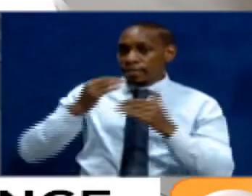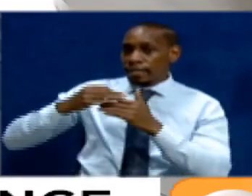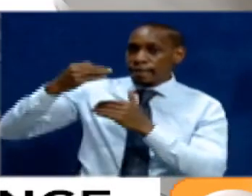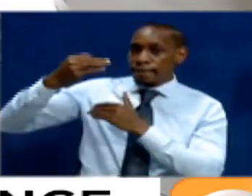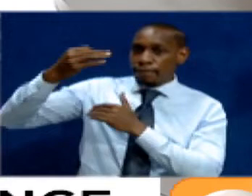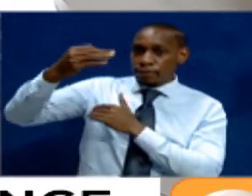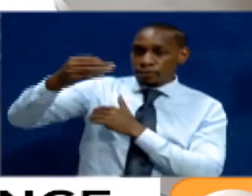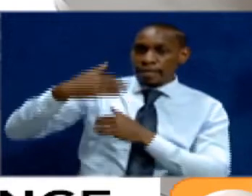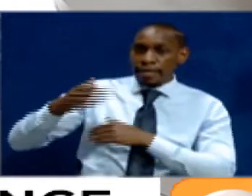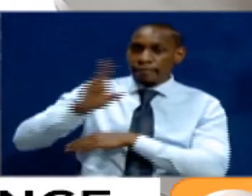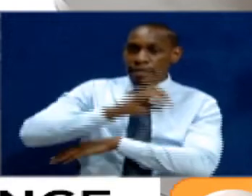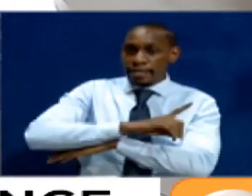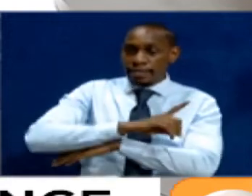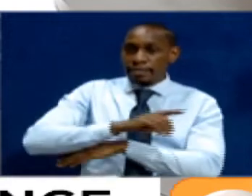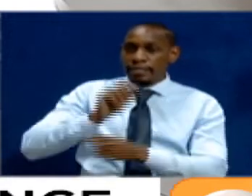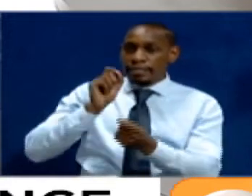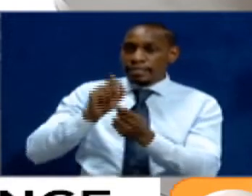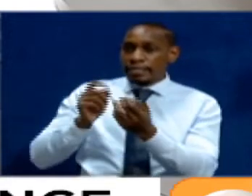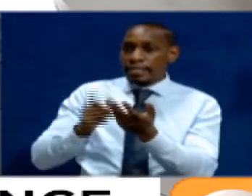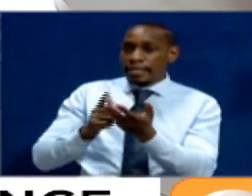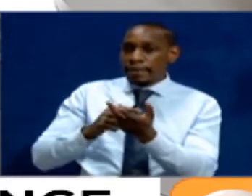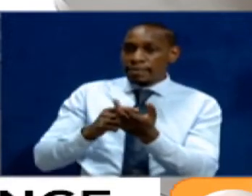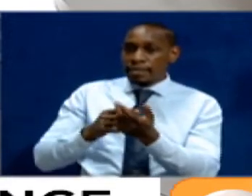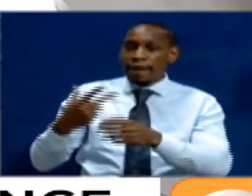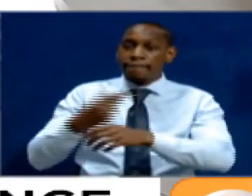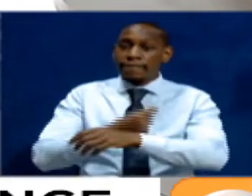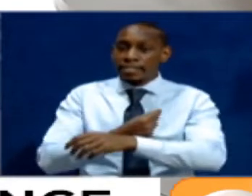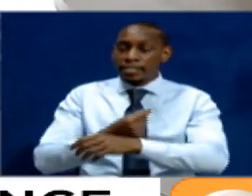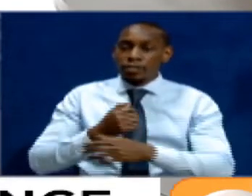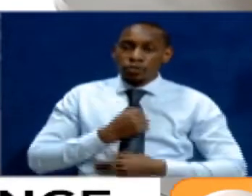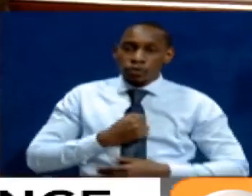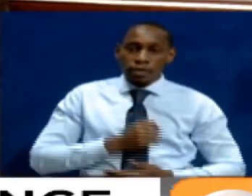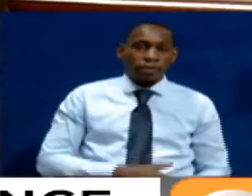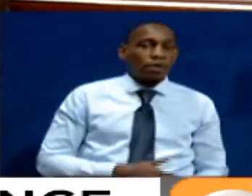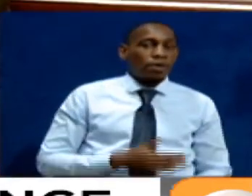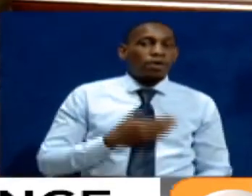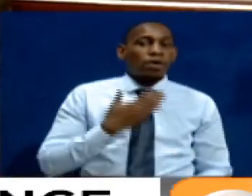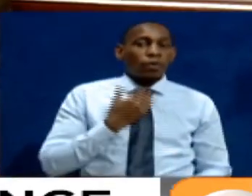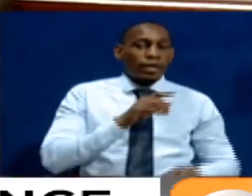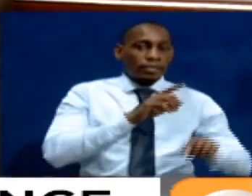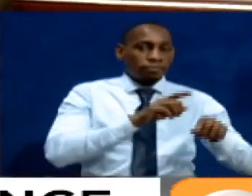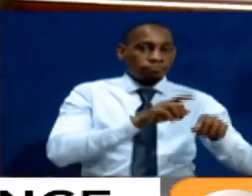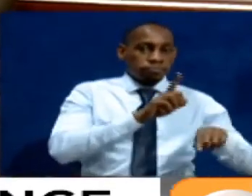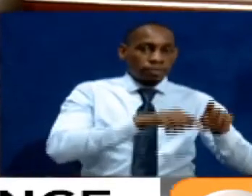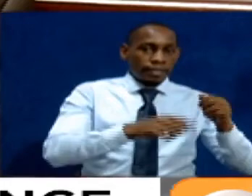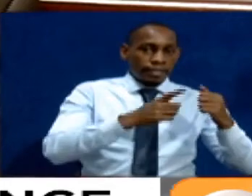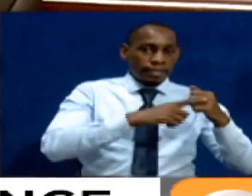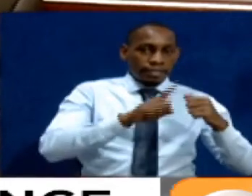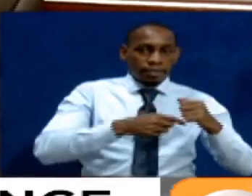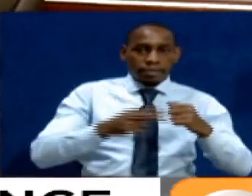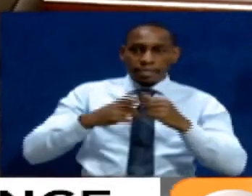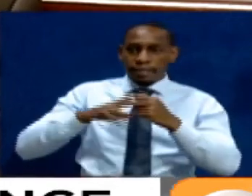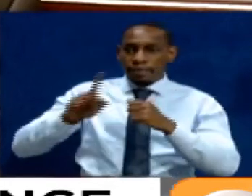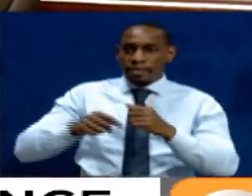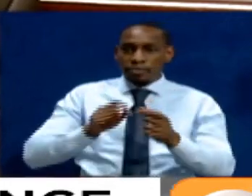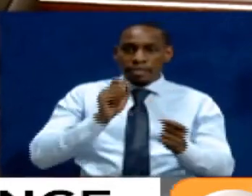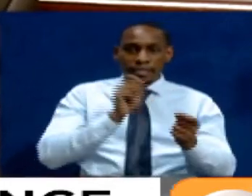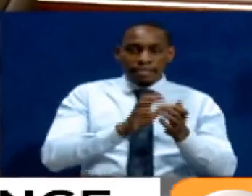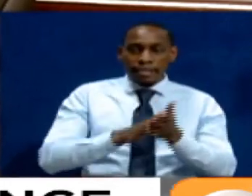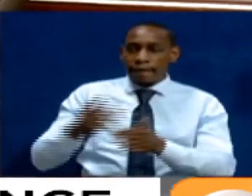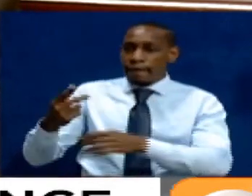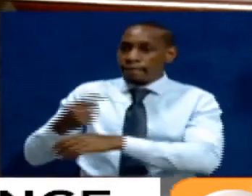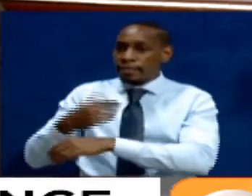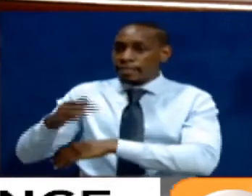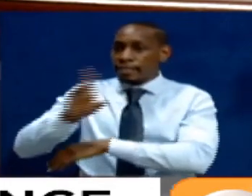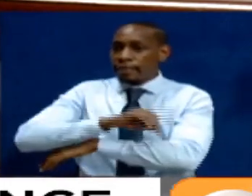going forward per day in terms of tests, vaccines rather? We would want to be in the range of 6,000-7,000 tests per day. And vaccines